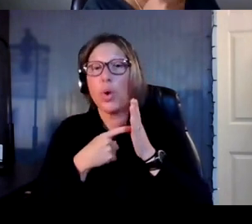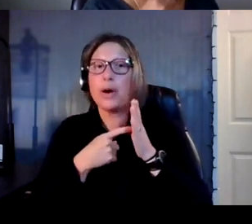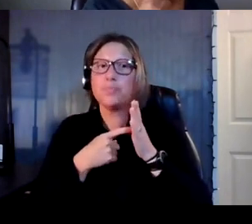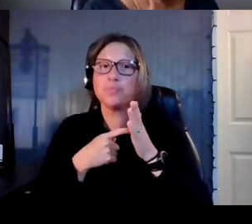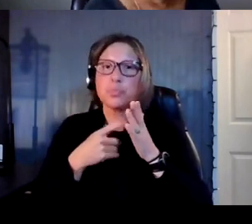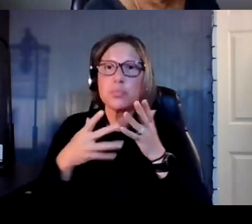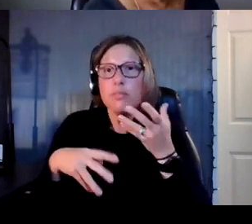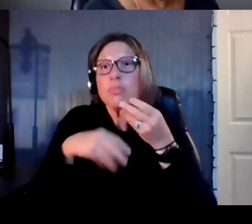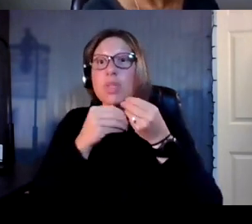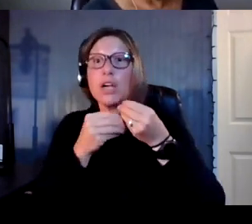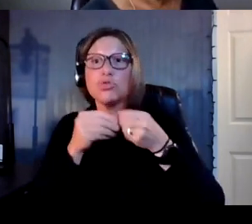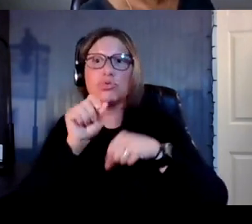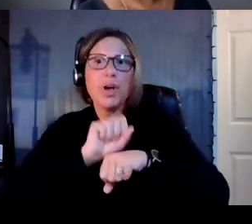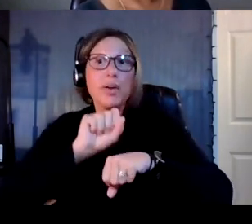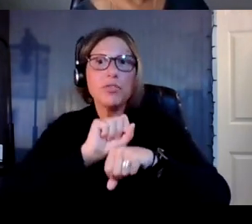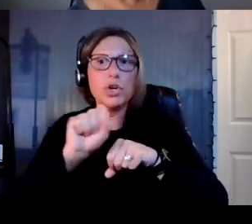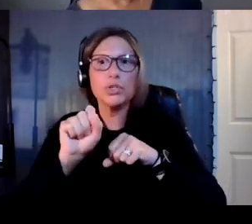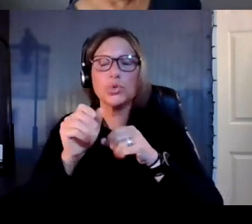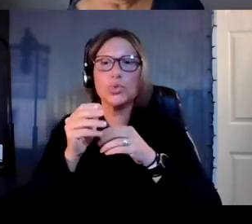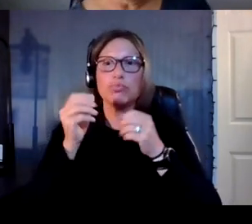to entice them into